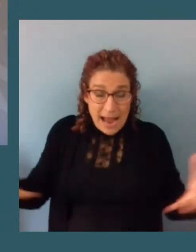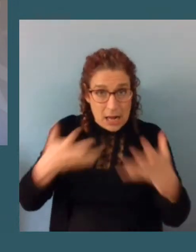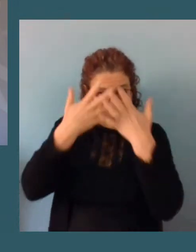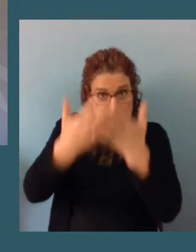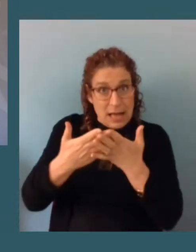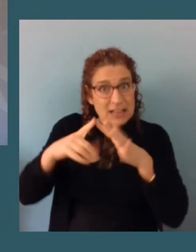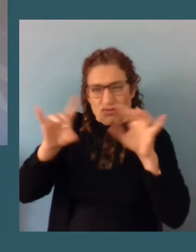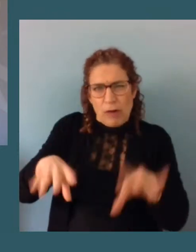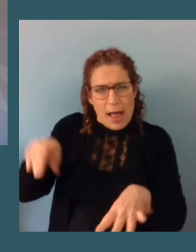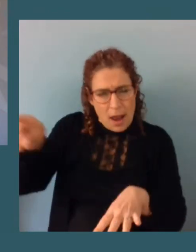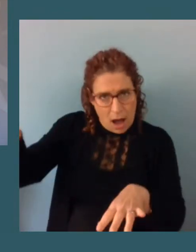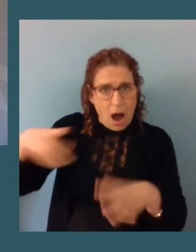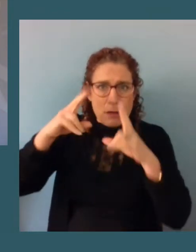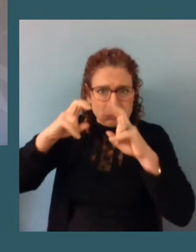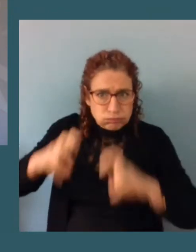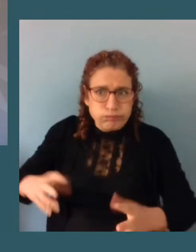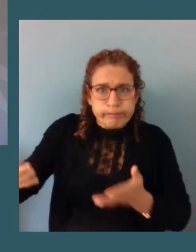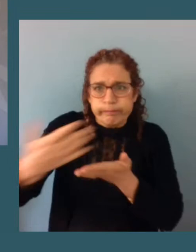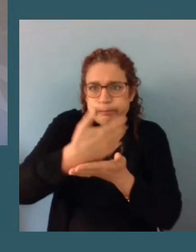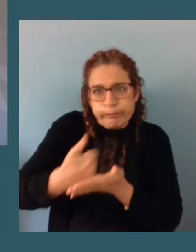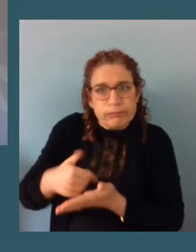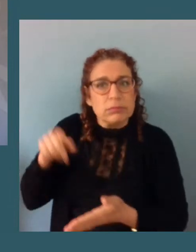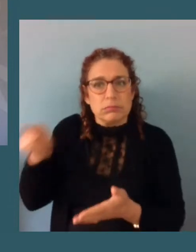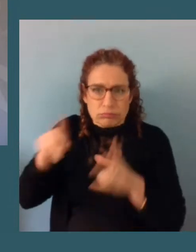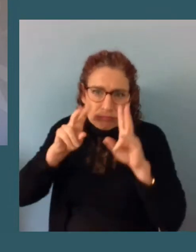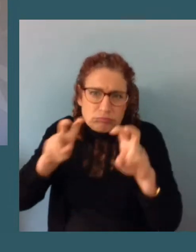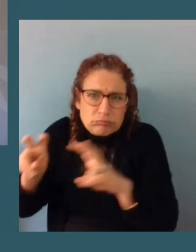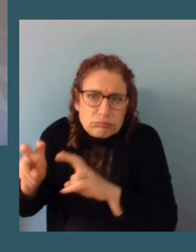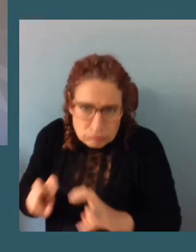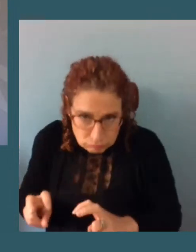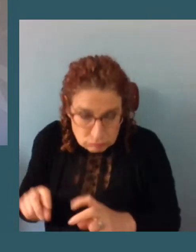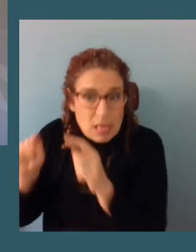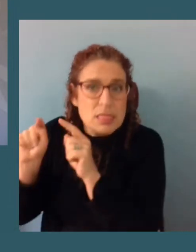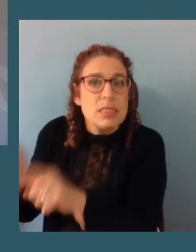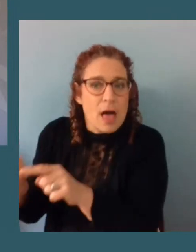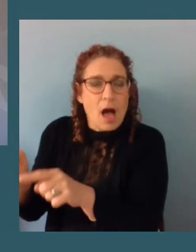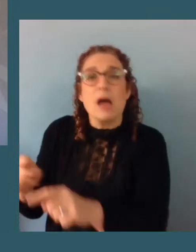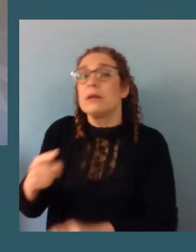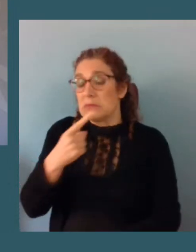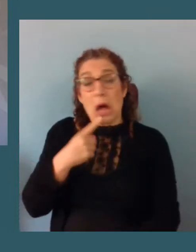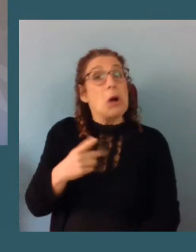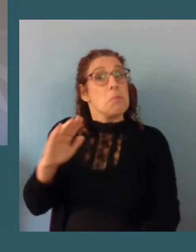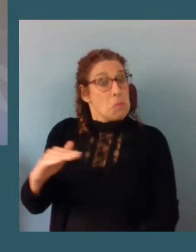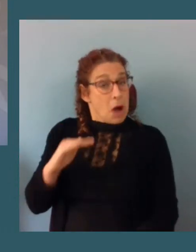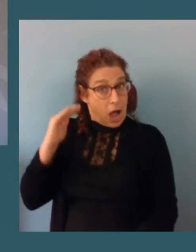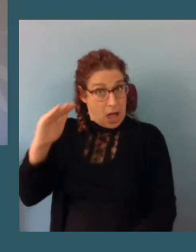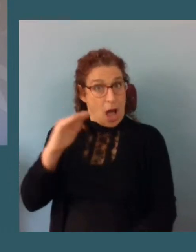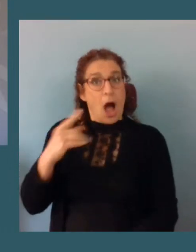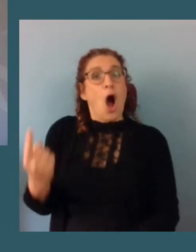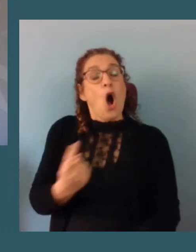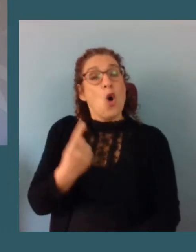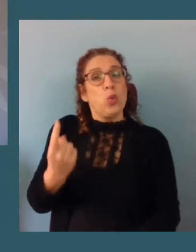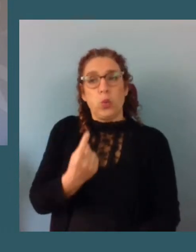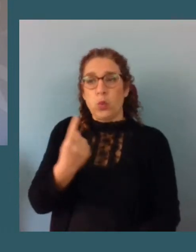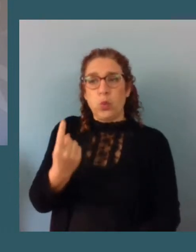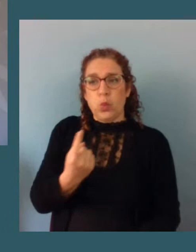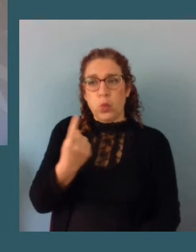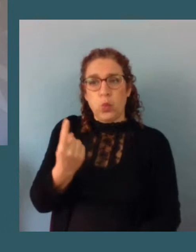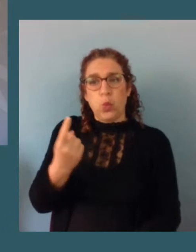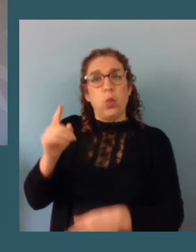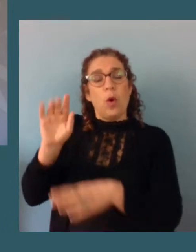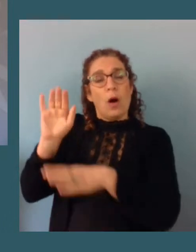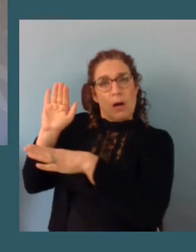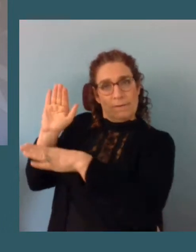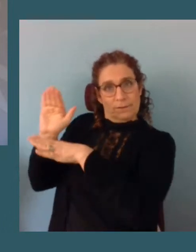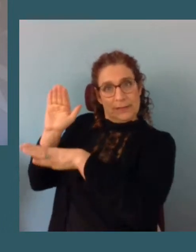Australia, their cohort had shown quite clearly that in immigrants who